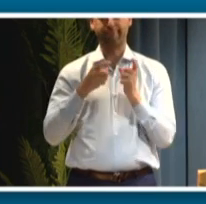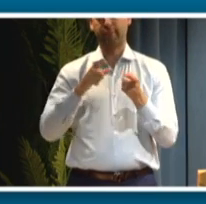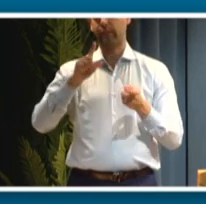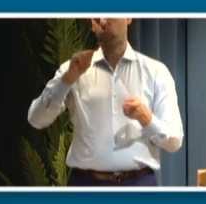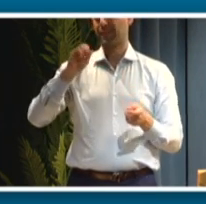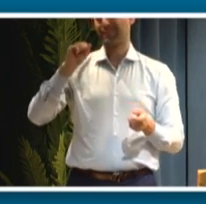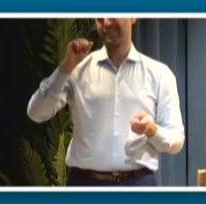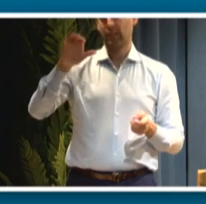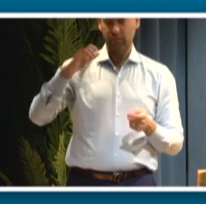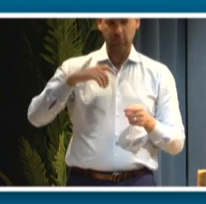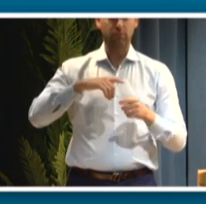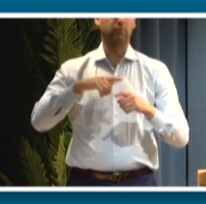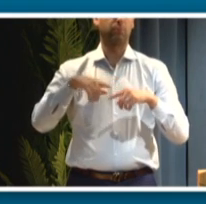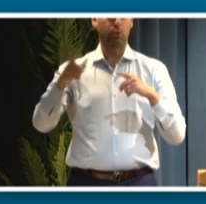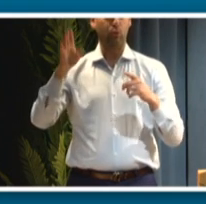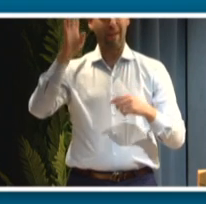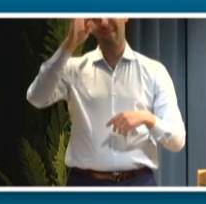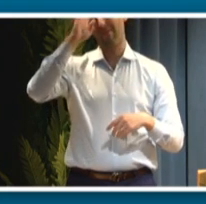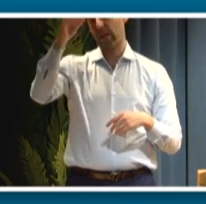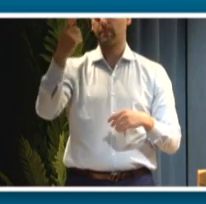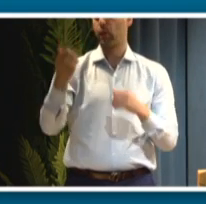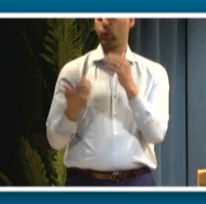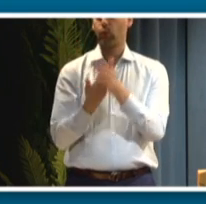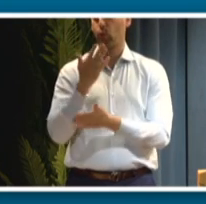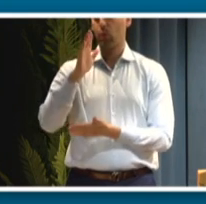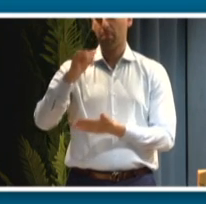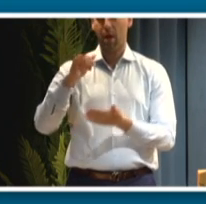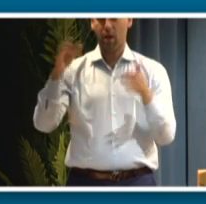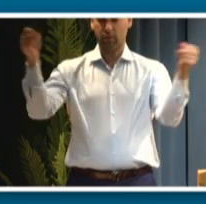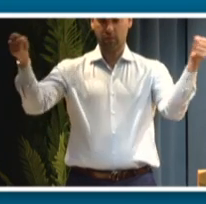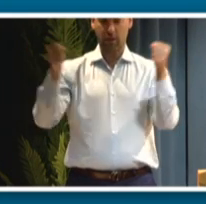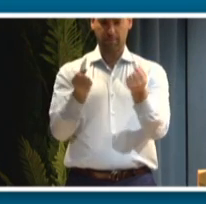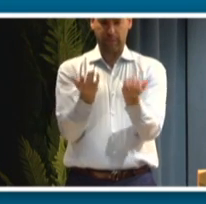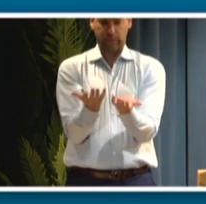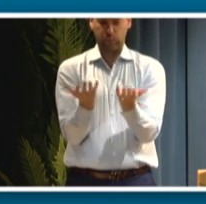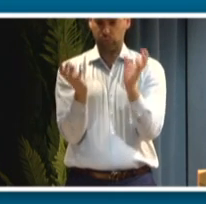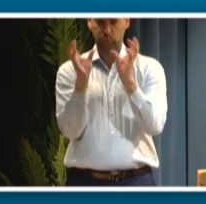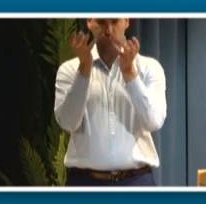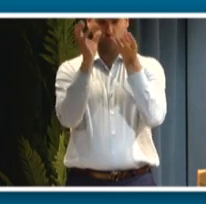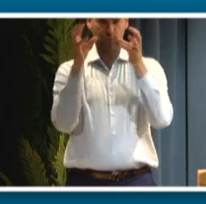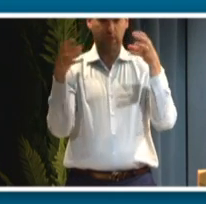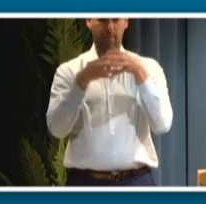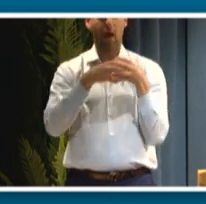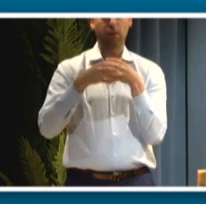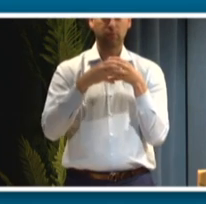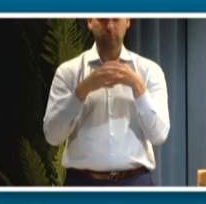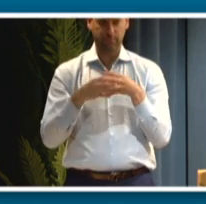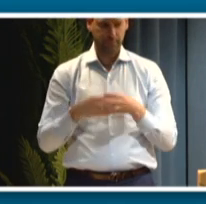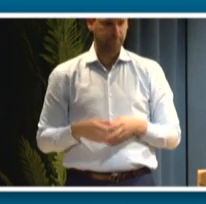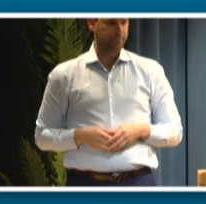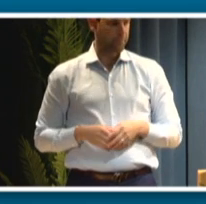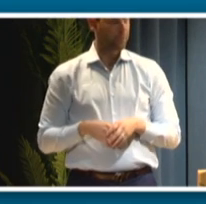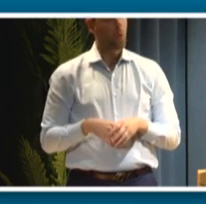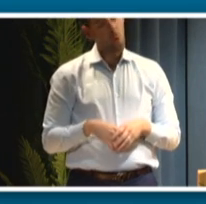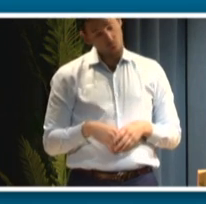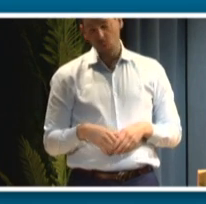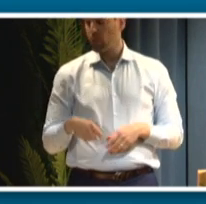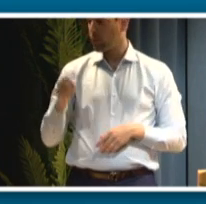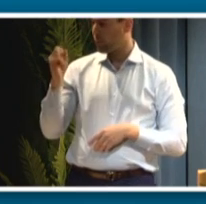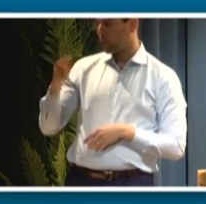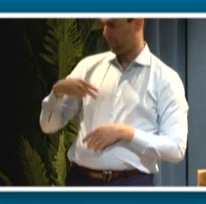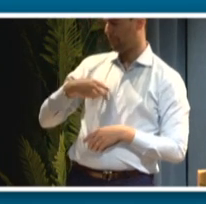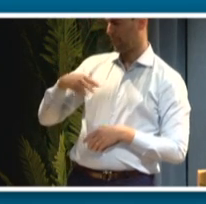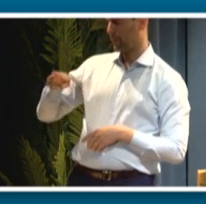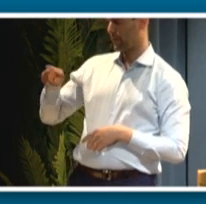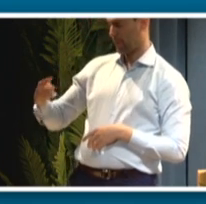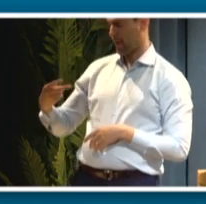you invent something new by combining those two sort of banal household objects. Okay. Well, let's go to our second exercise. I had two for you, but we're just going to